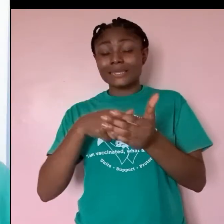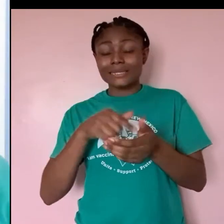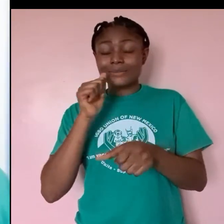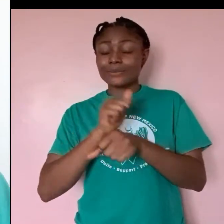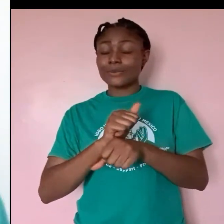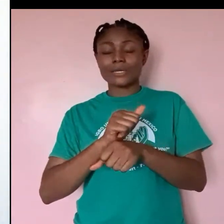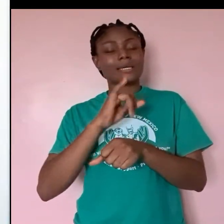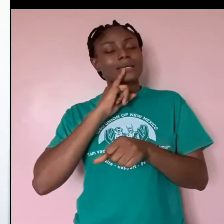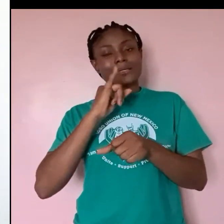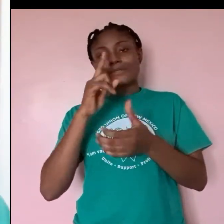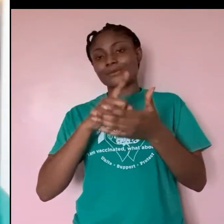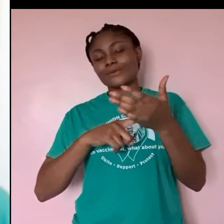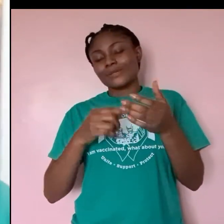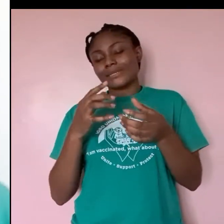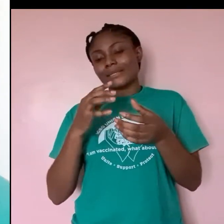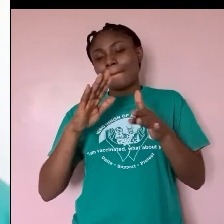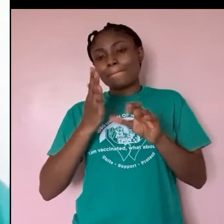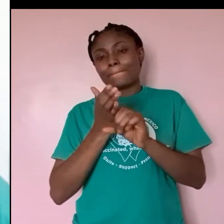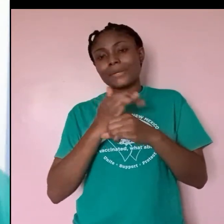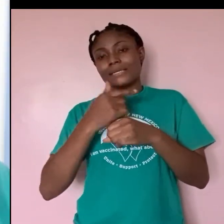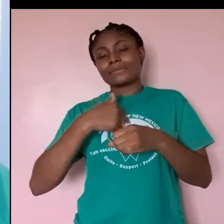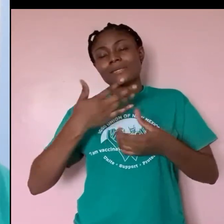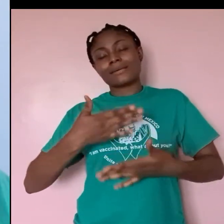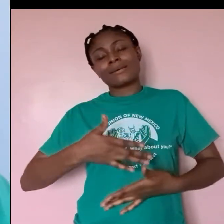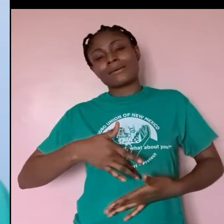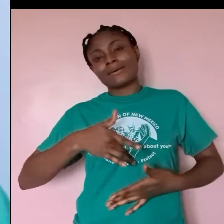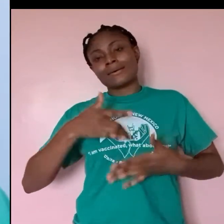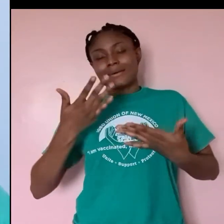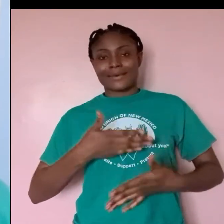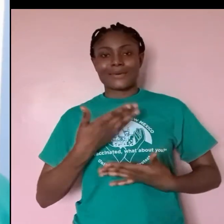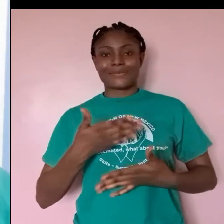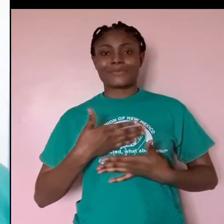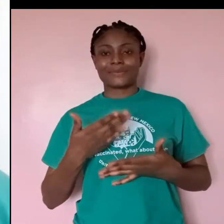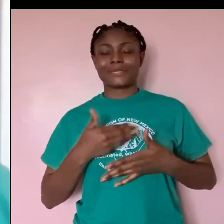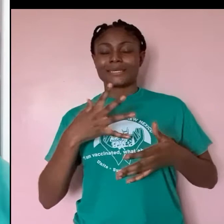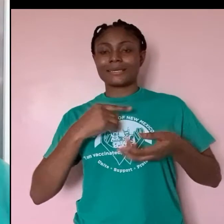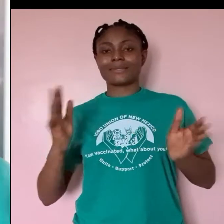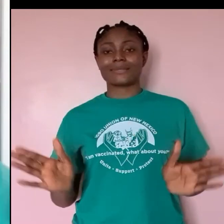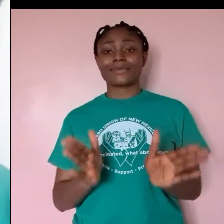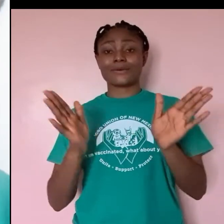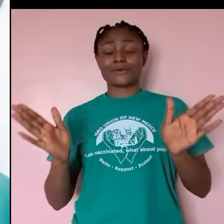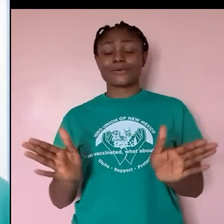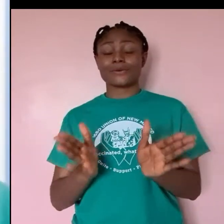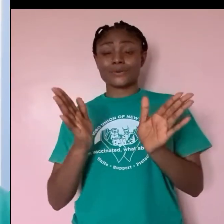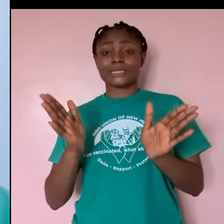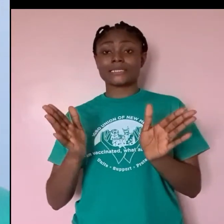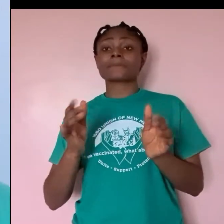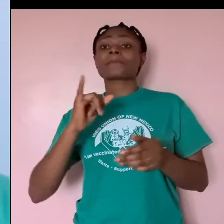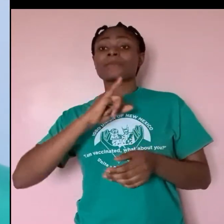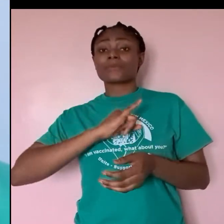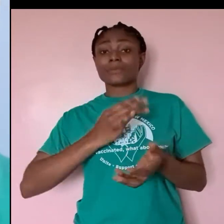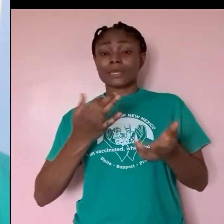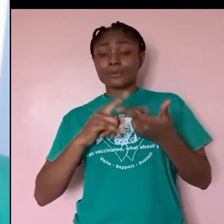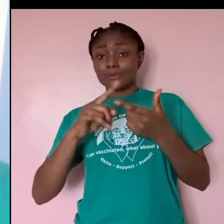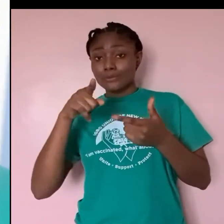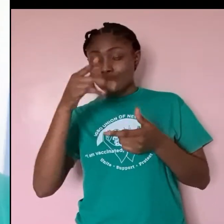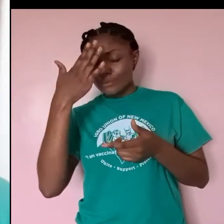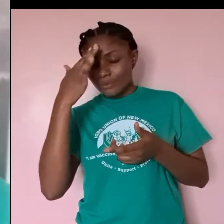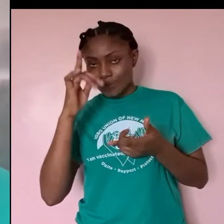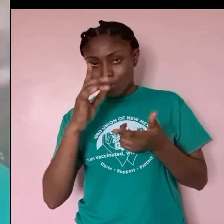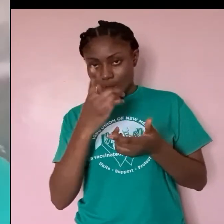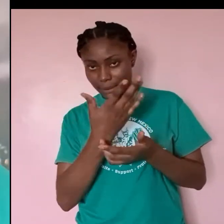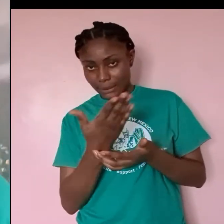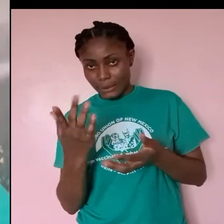what, you know, gets me so excited and, you know, myself motivated. So, but I just want to let you know one thing about